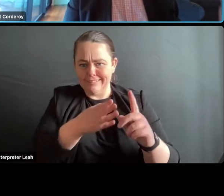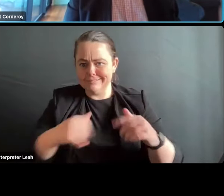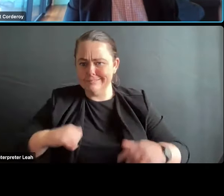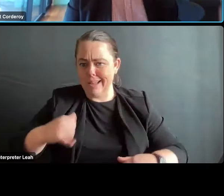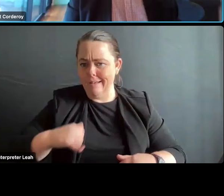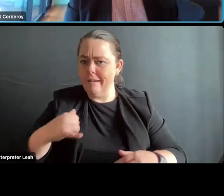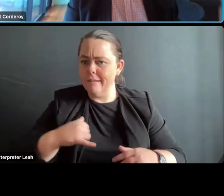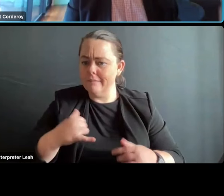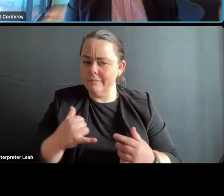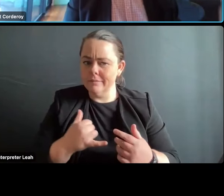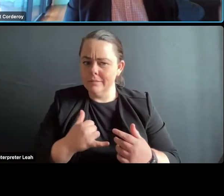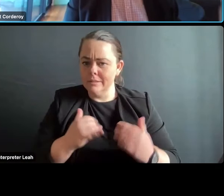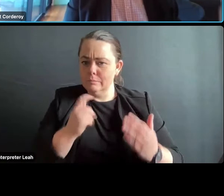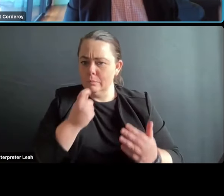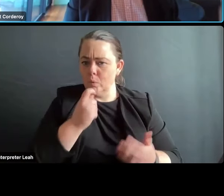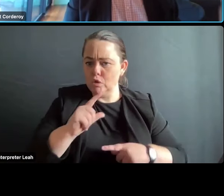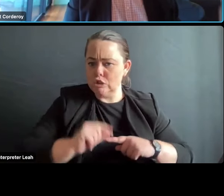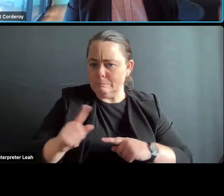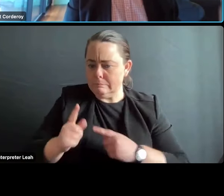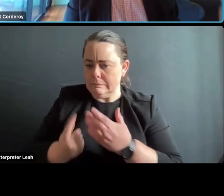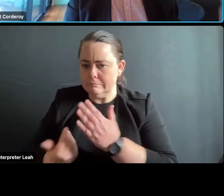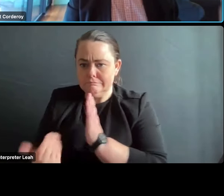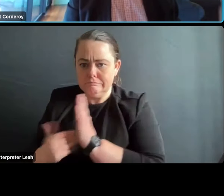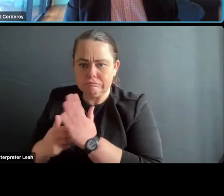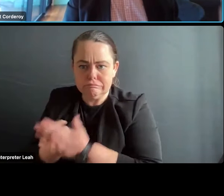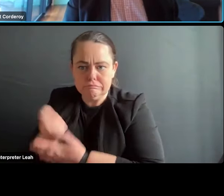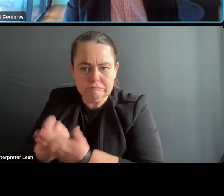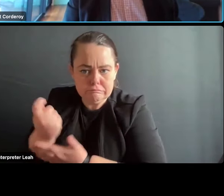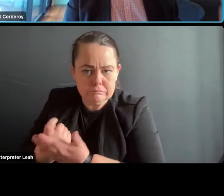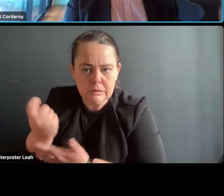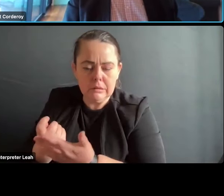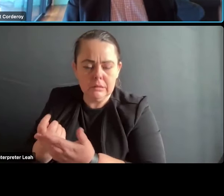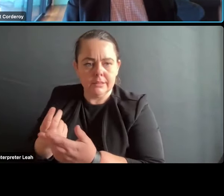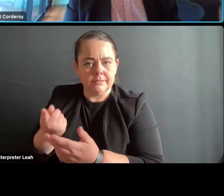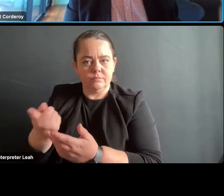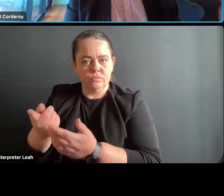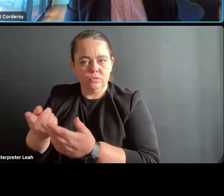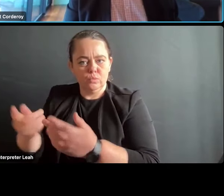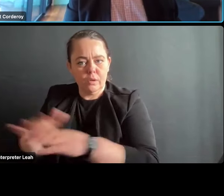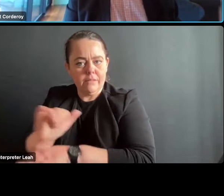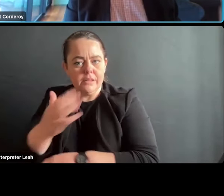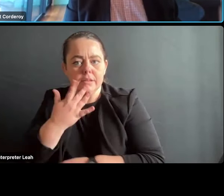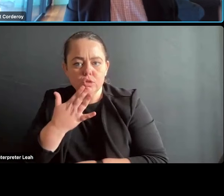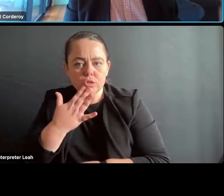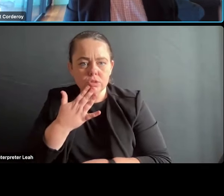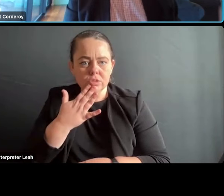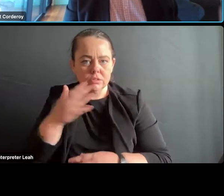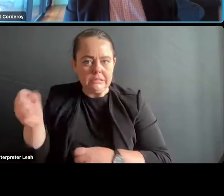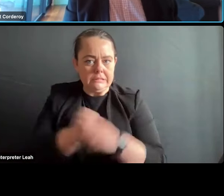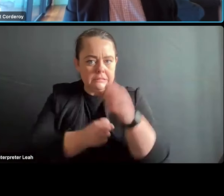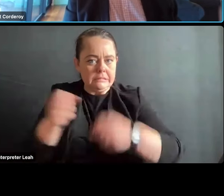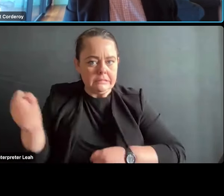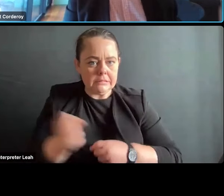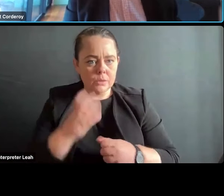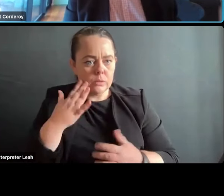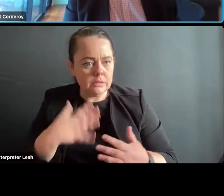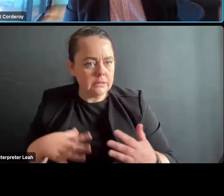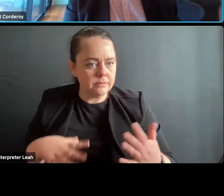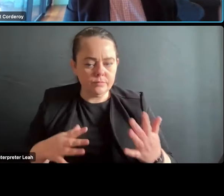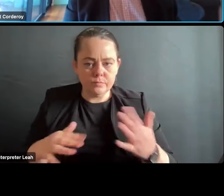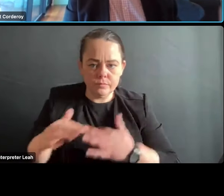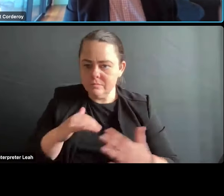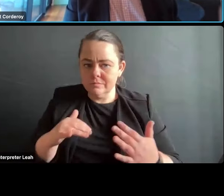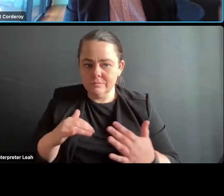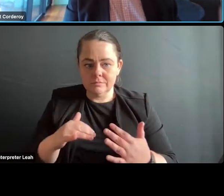of staff is really important. And similarly for allied health. Now, allied health is again a very strong part of the